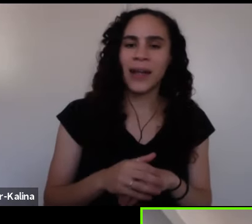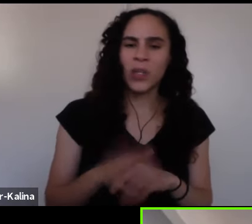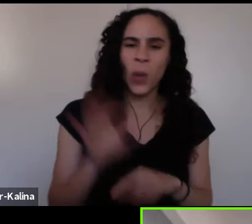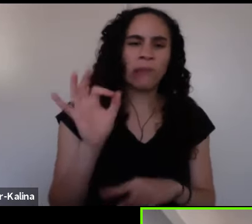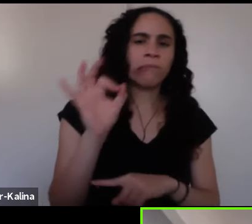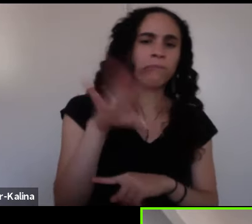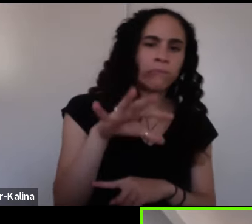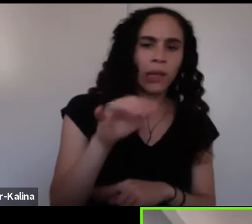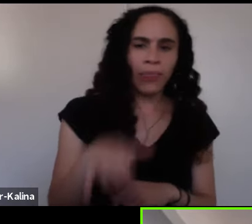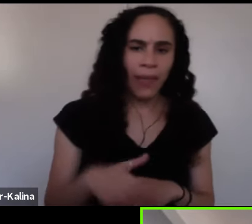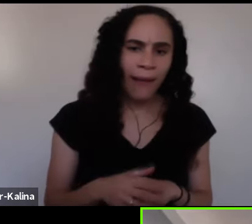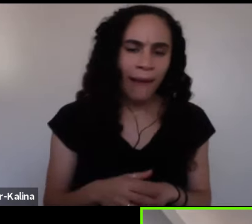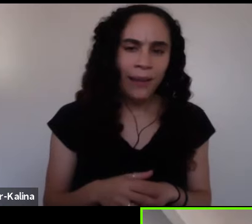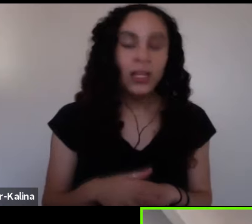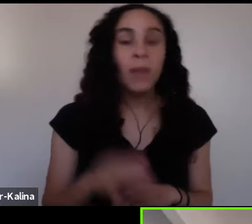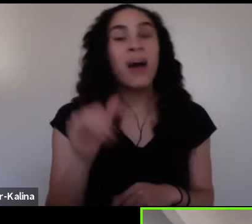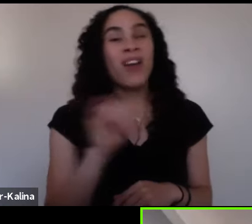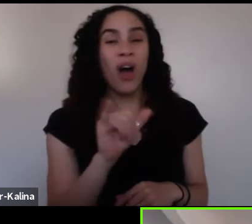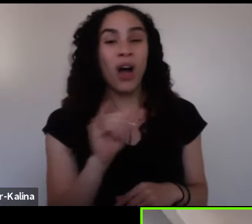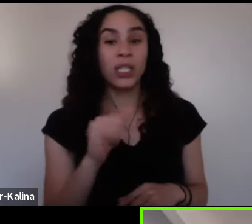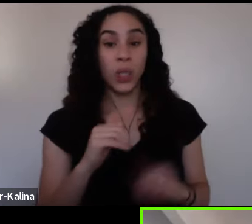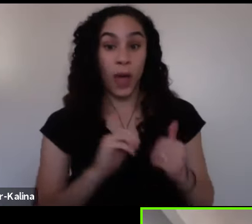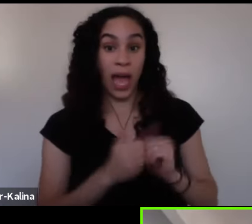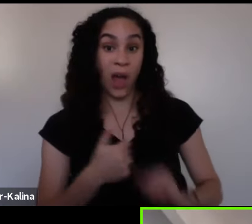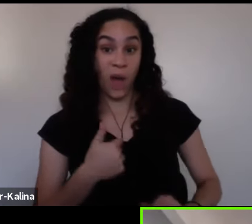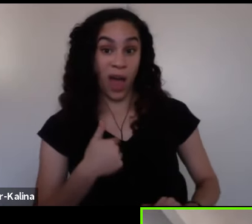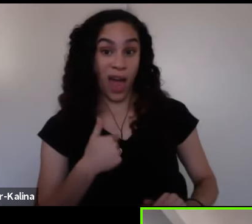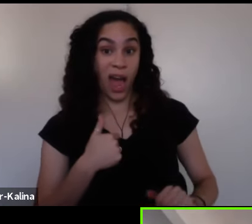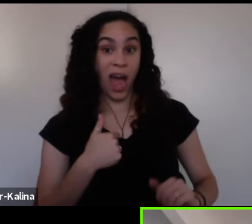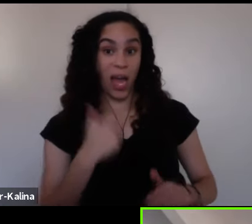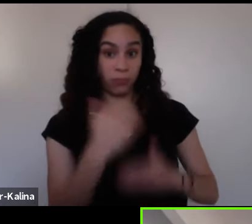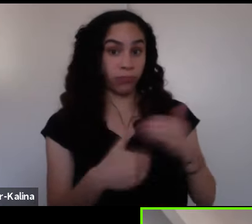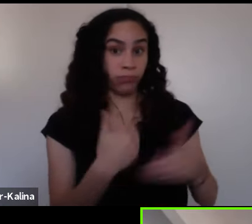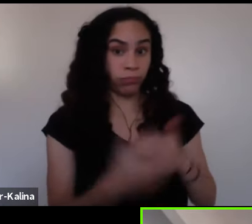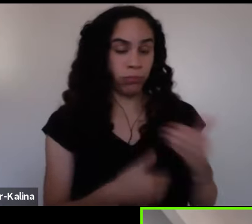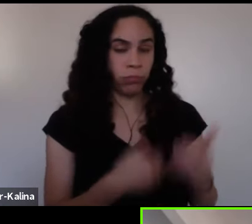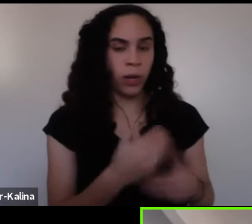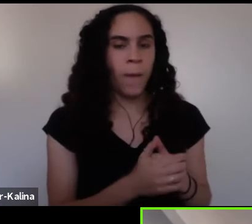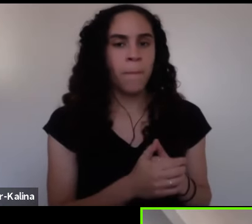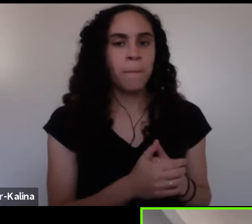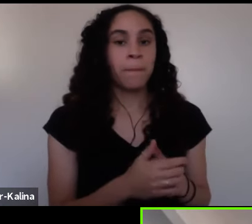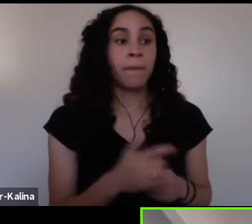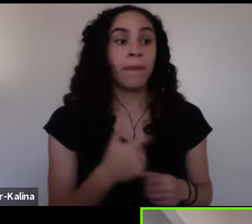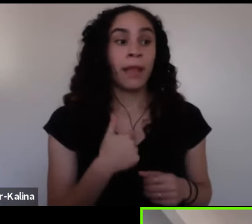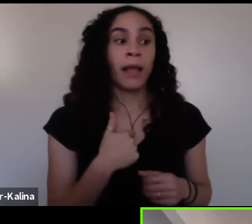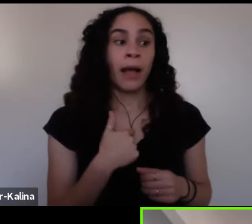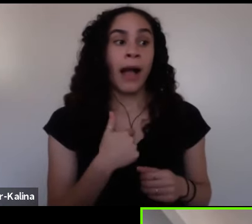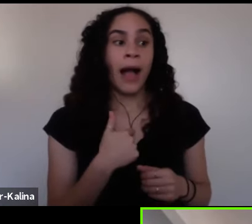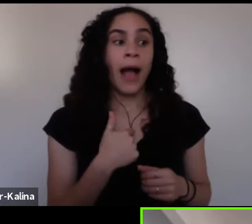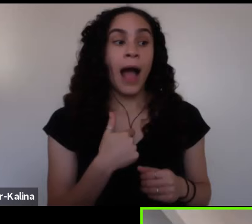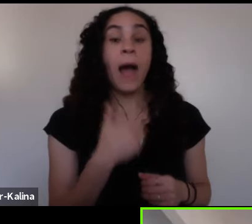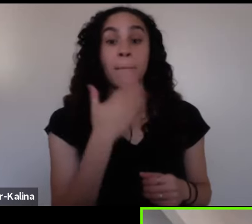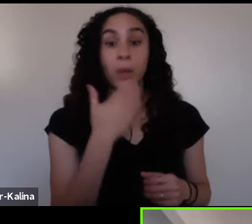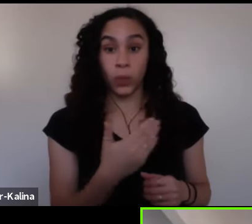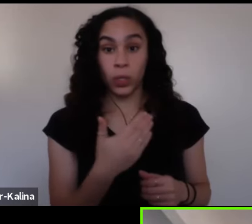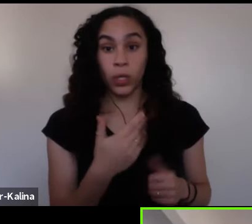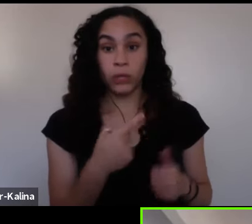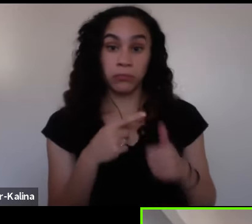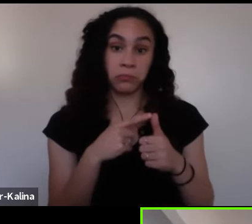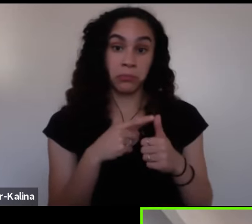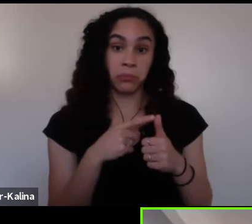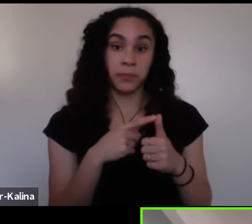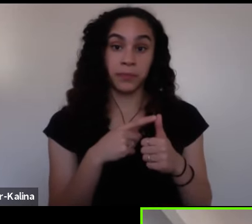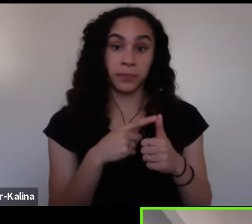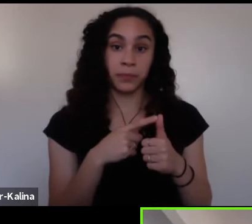say the way that I do it is I'm really good at, one, being